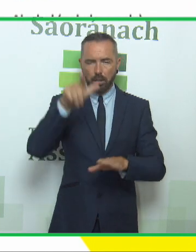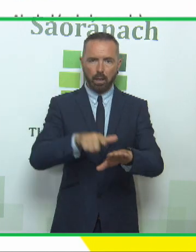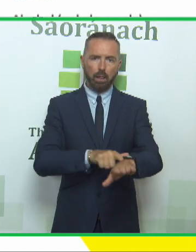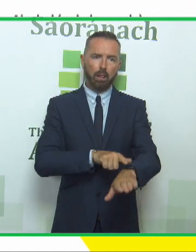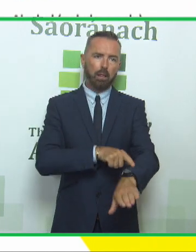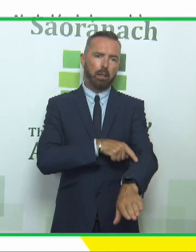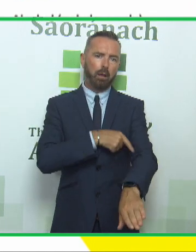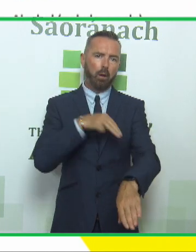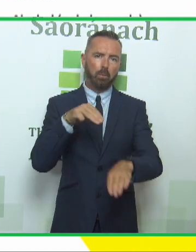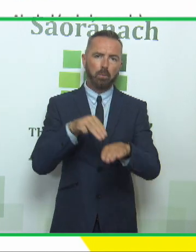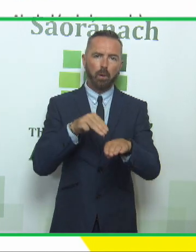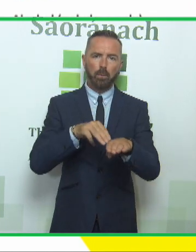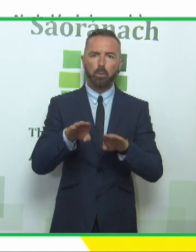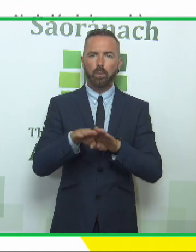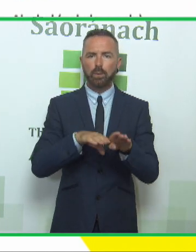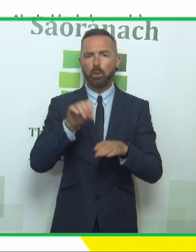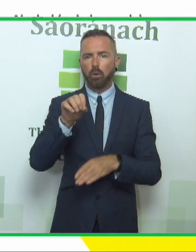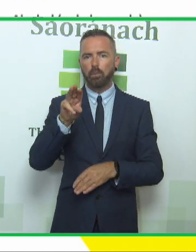of problem opioid use, and